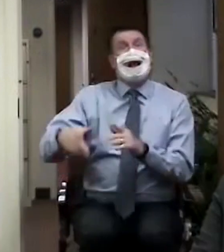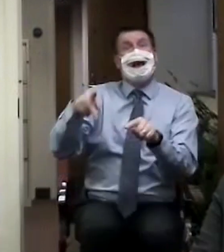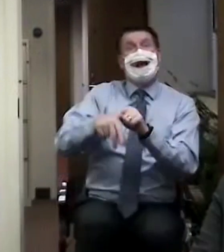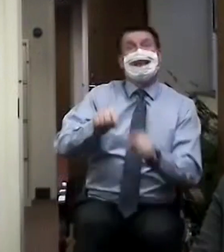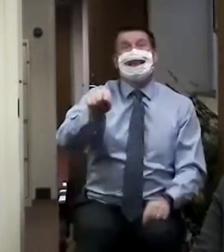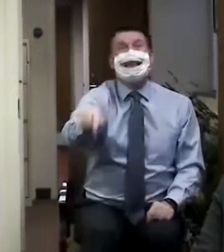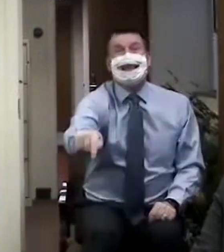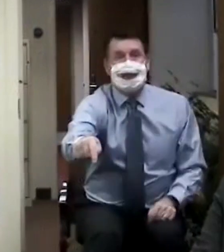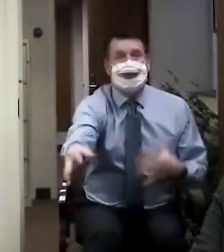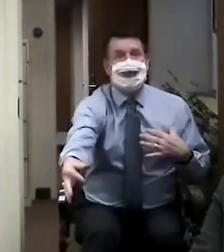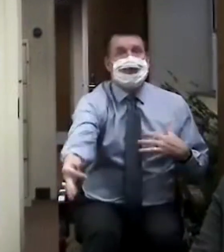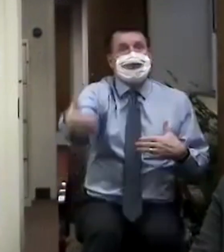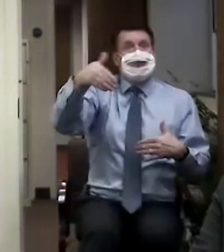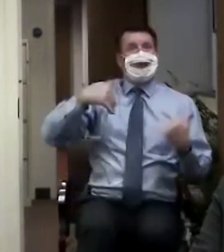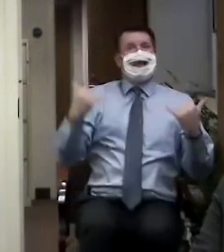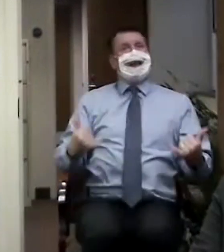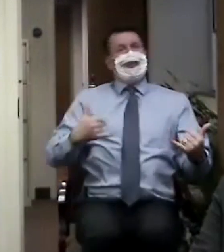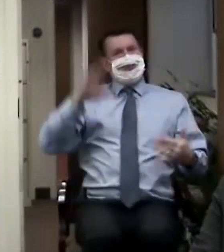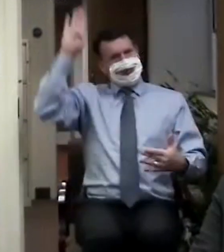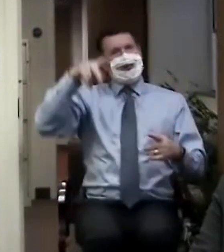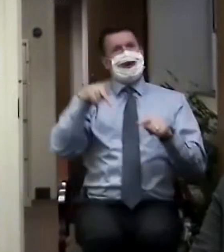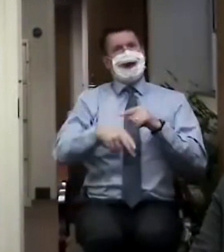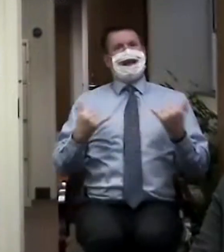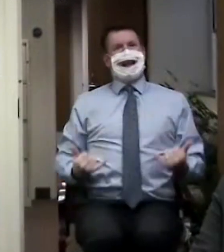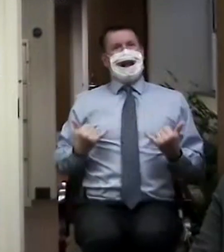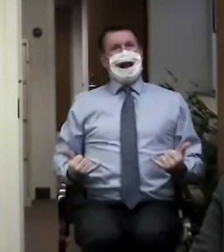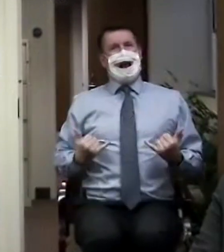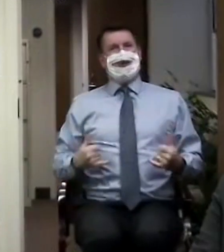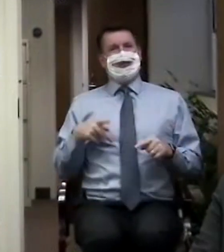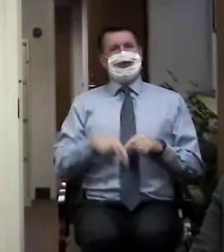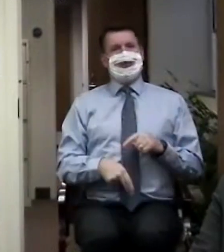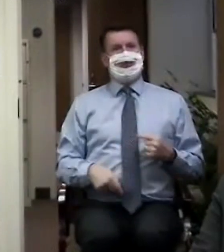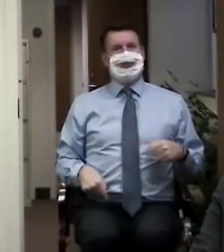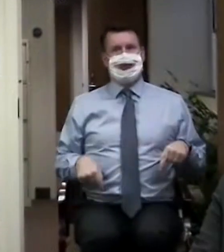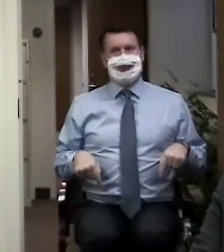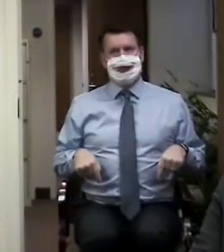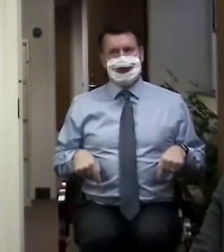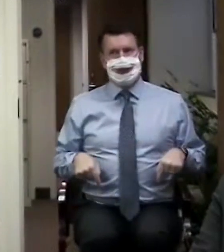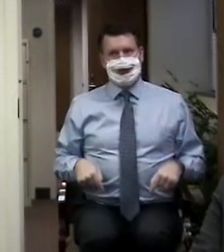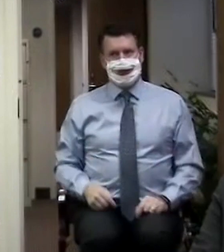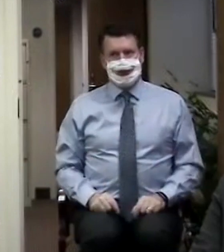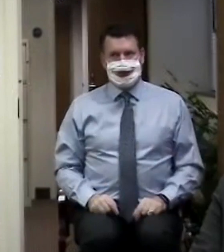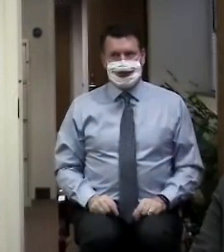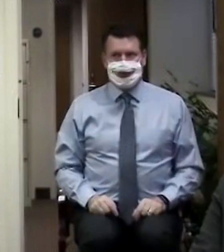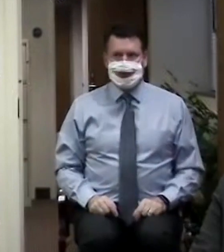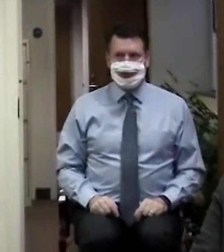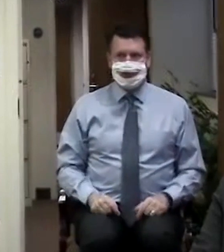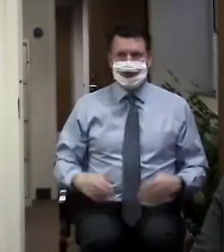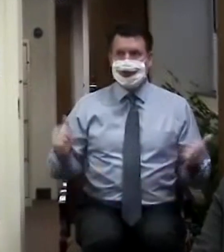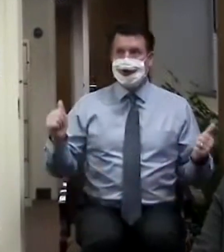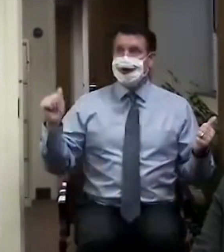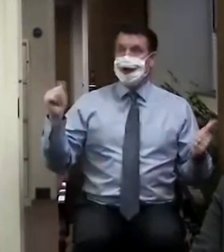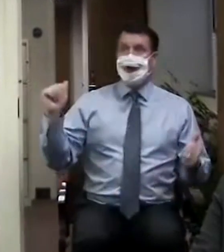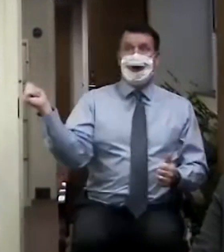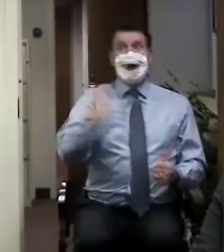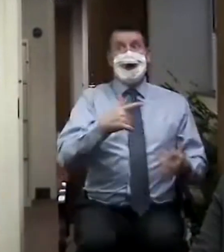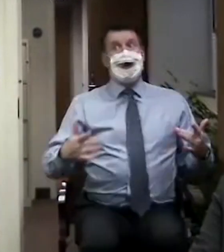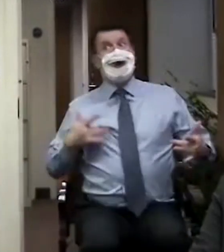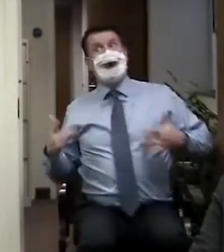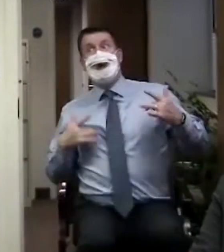are concerned. No one's happy about taking a pay cut. No one's happy about being furloughed, but the understanding